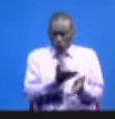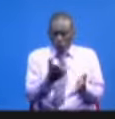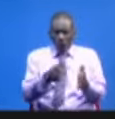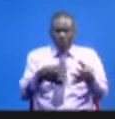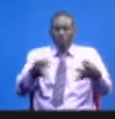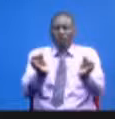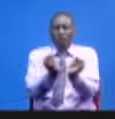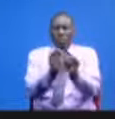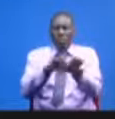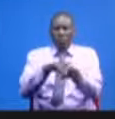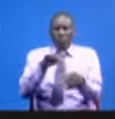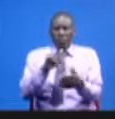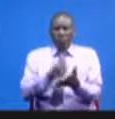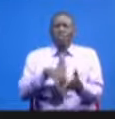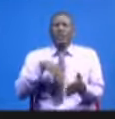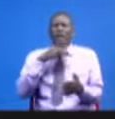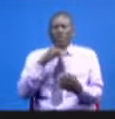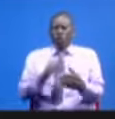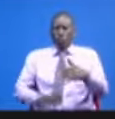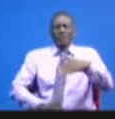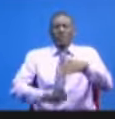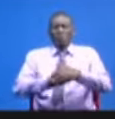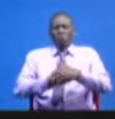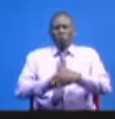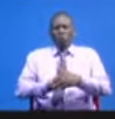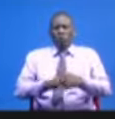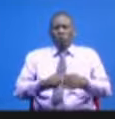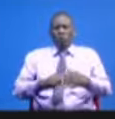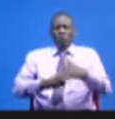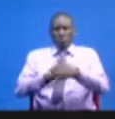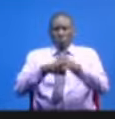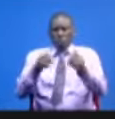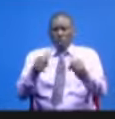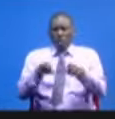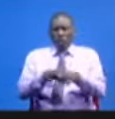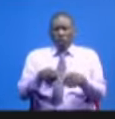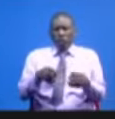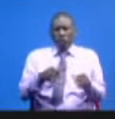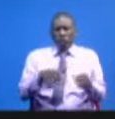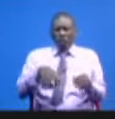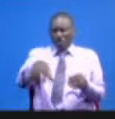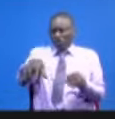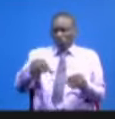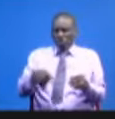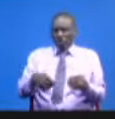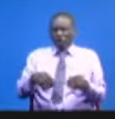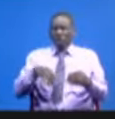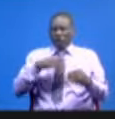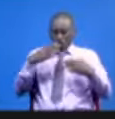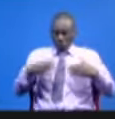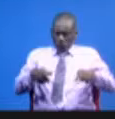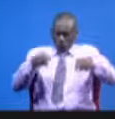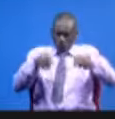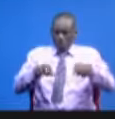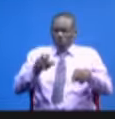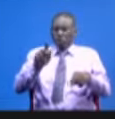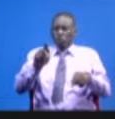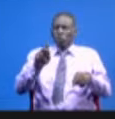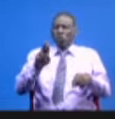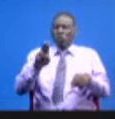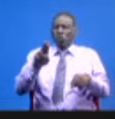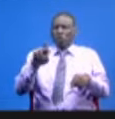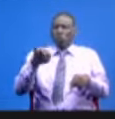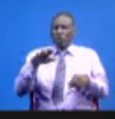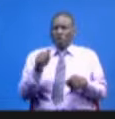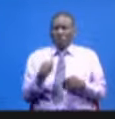for that loss, and we'll give the support that is required as we transition the body from here to Kuria. We